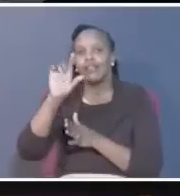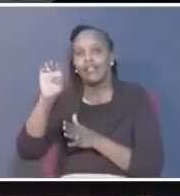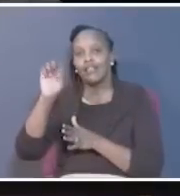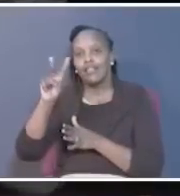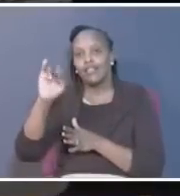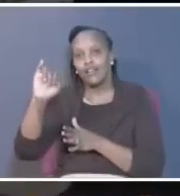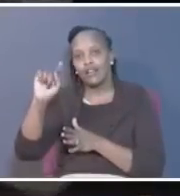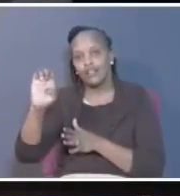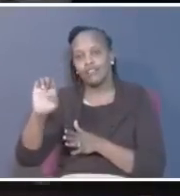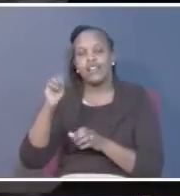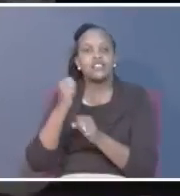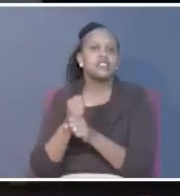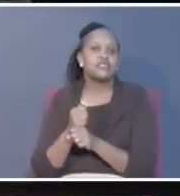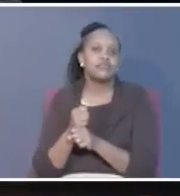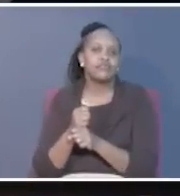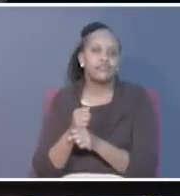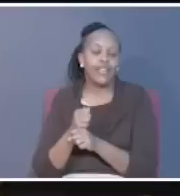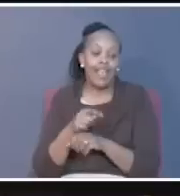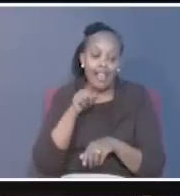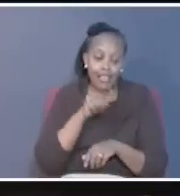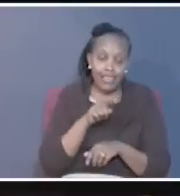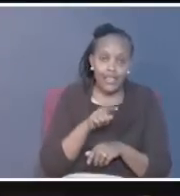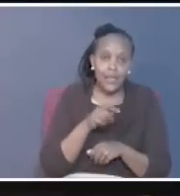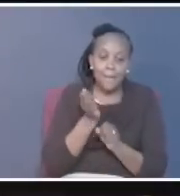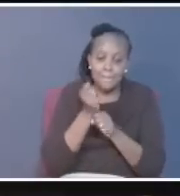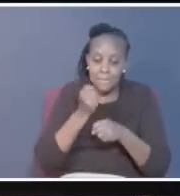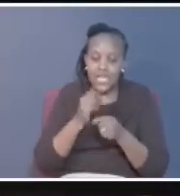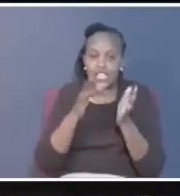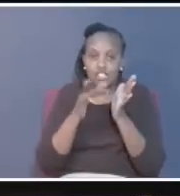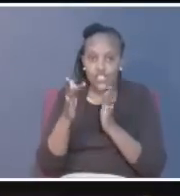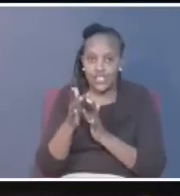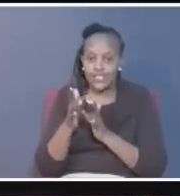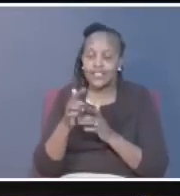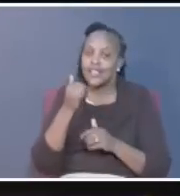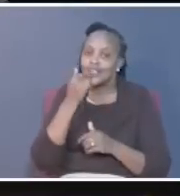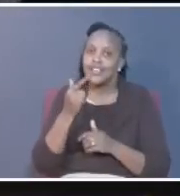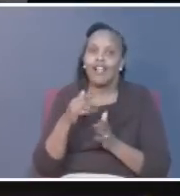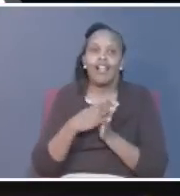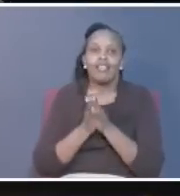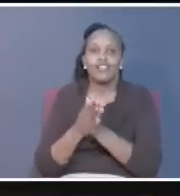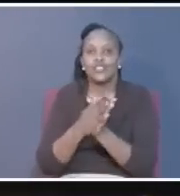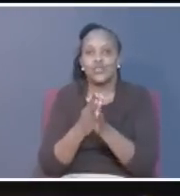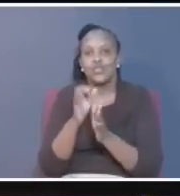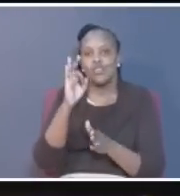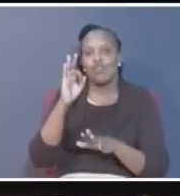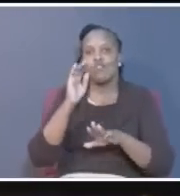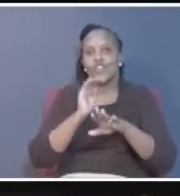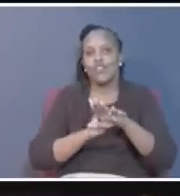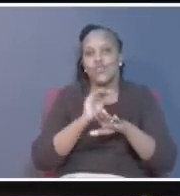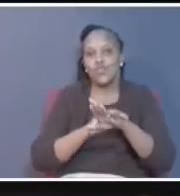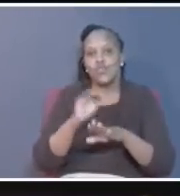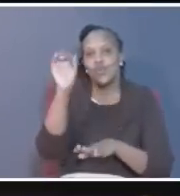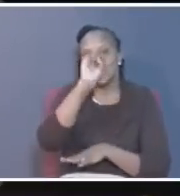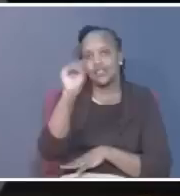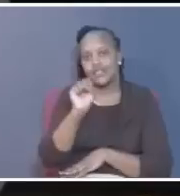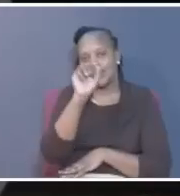what prompted Jesus to tell this story, the story of the Levite, the priest, and